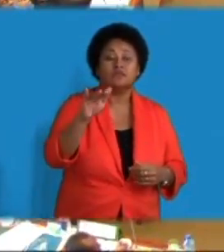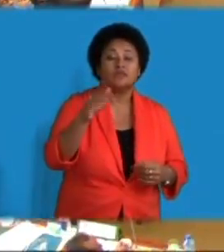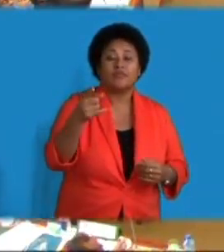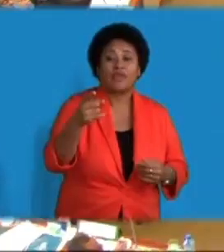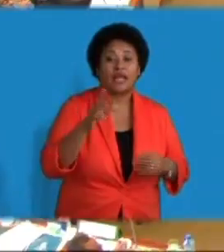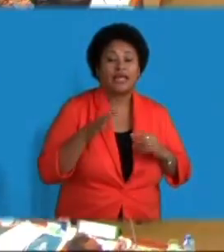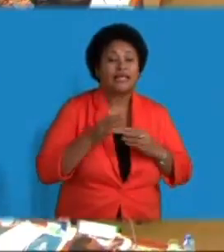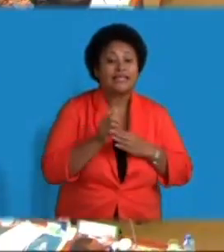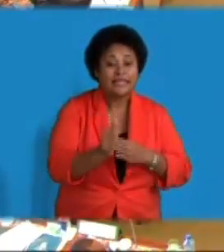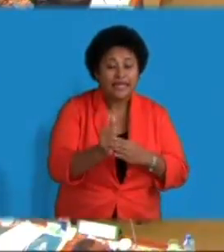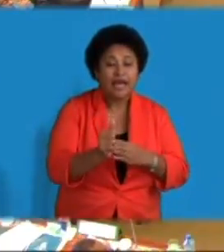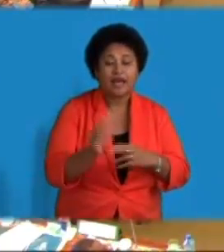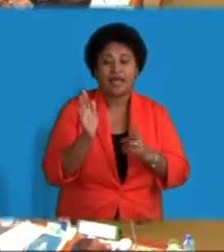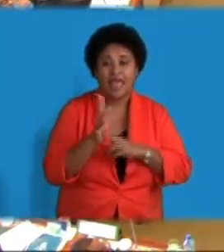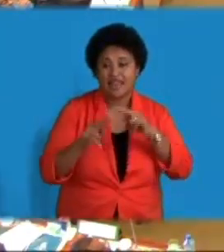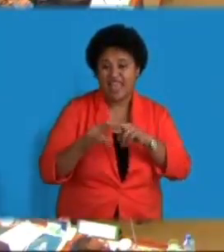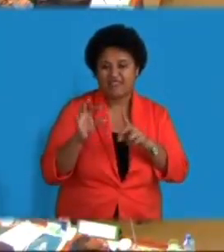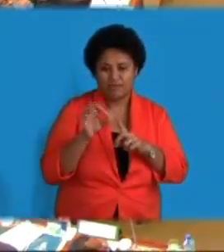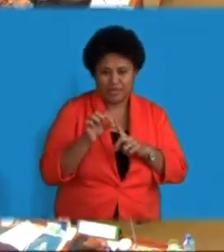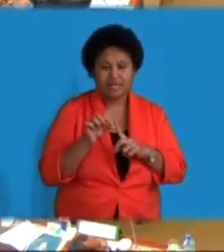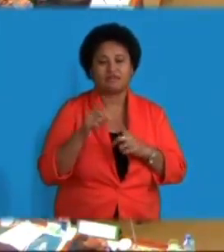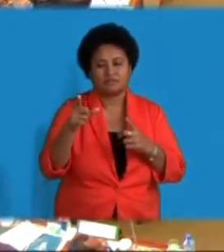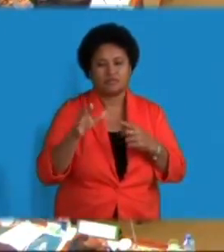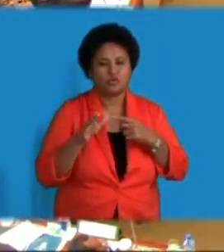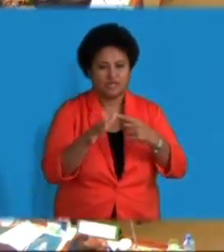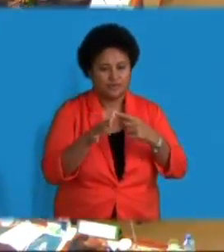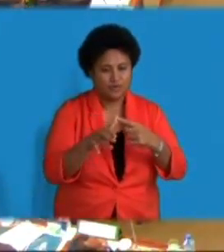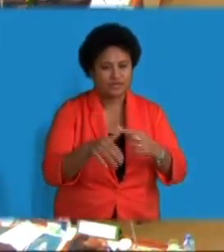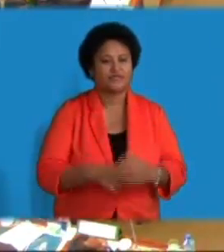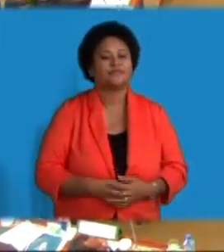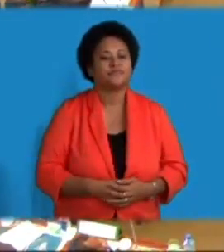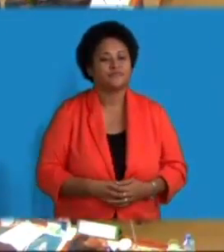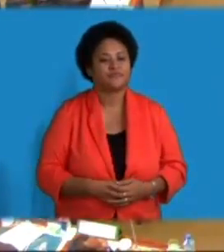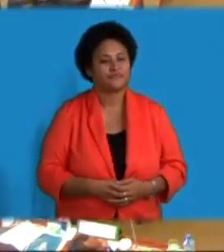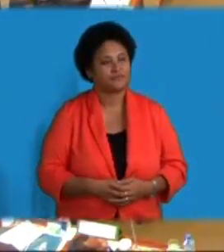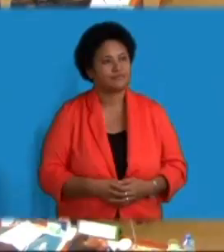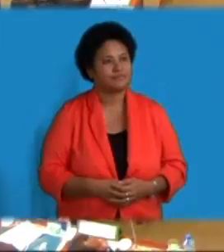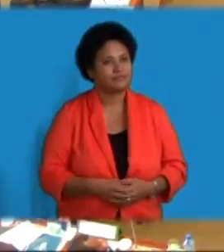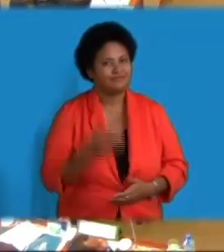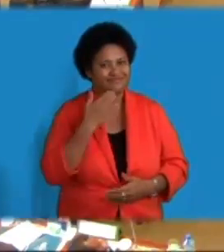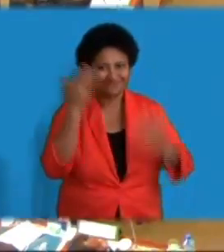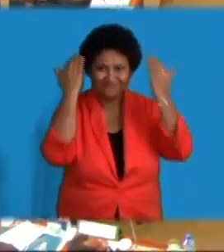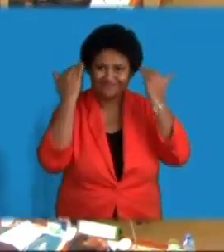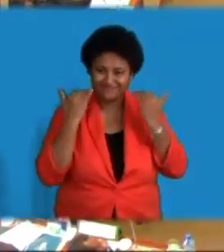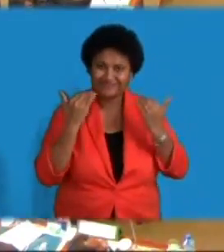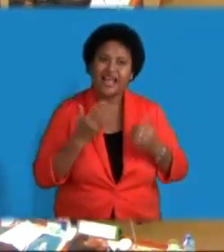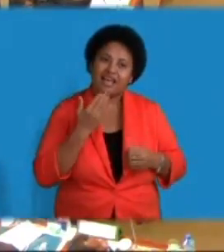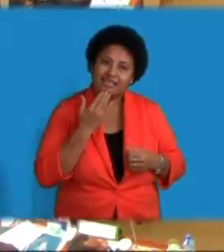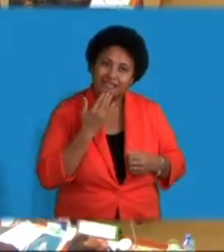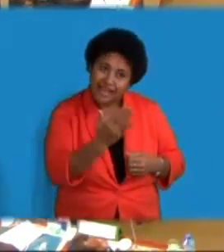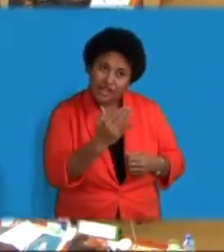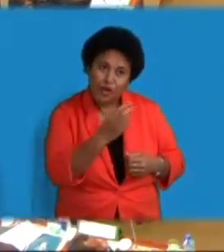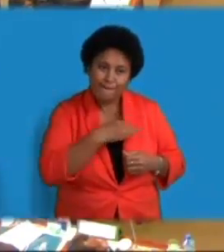NFP or his designate to speak in response. Thank you, Madam Speaker. I'd like to thank the Minister for his